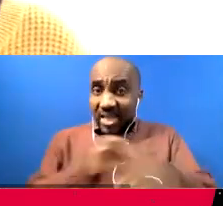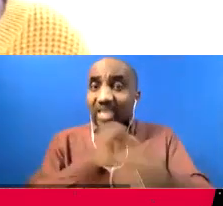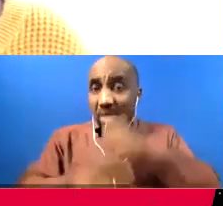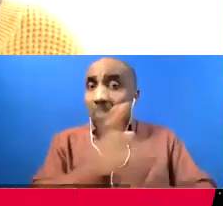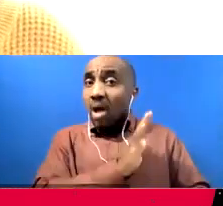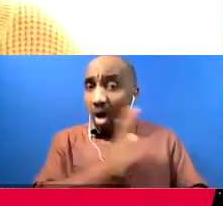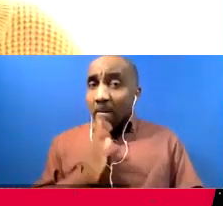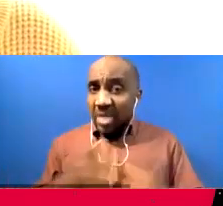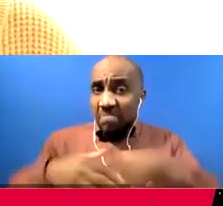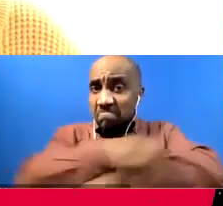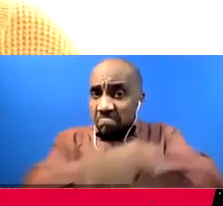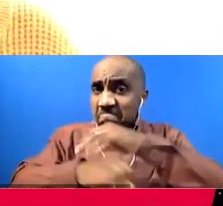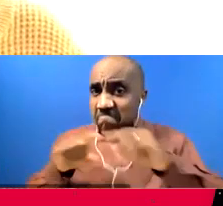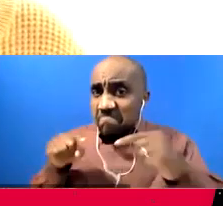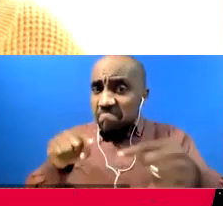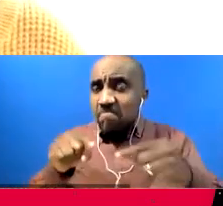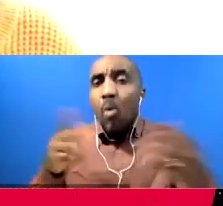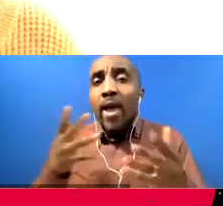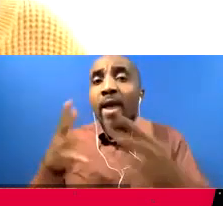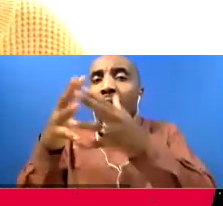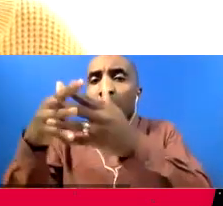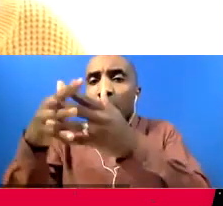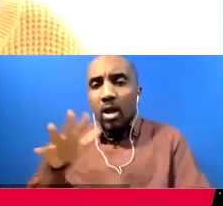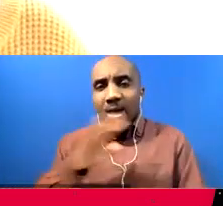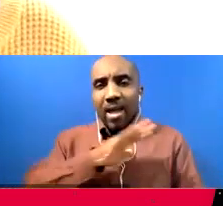increasing violence in both the US and in Palestine, Israel.